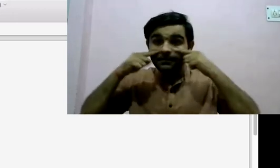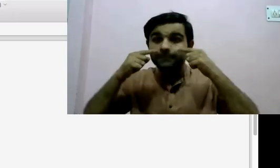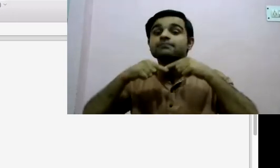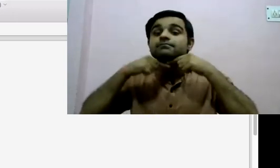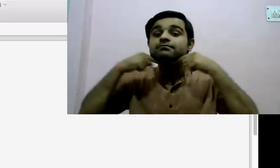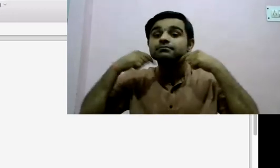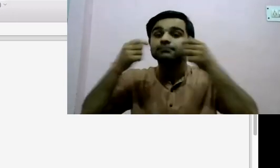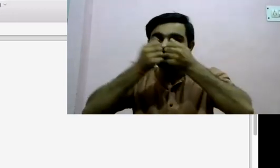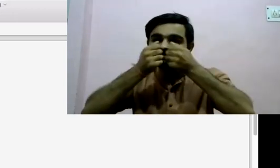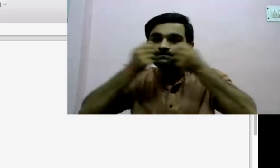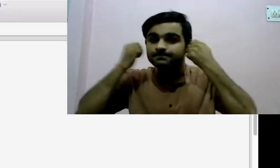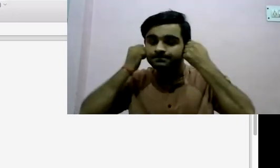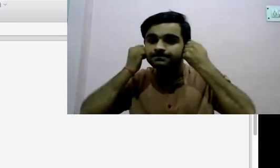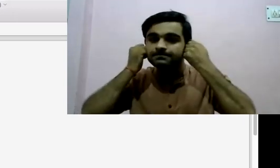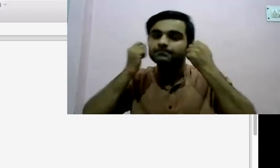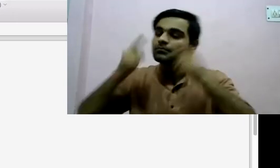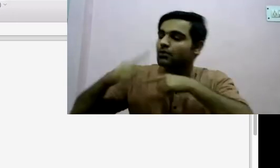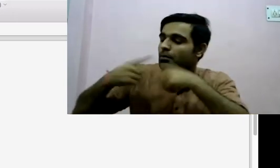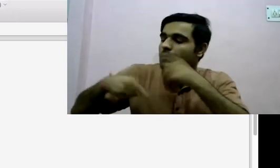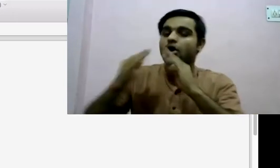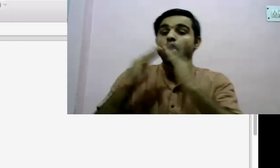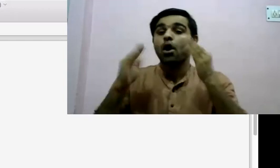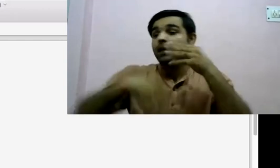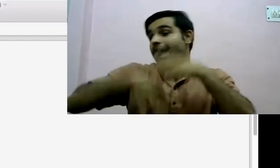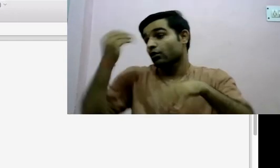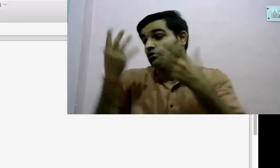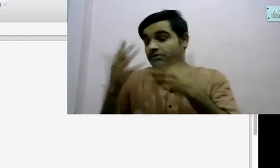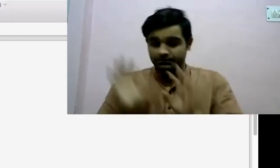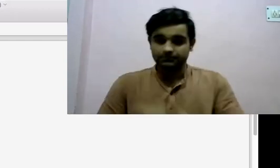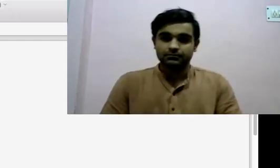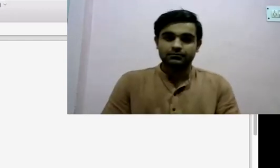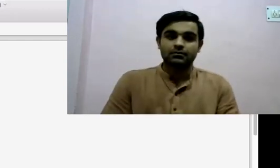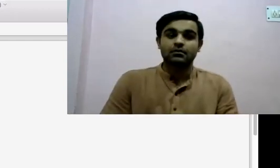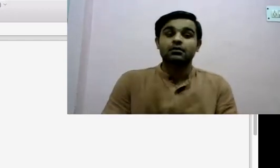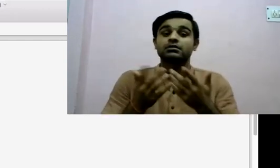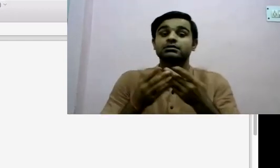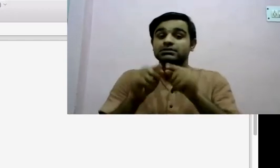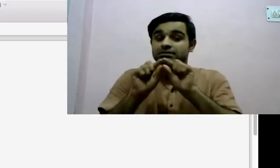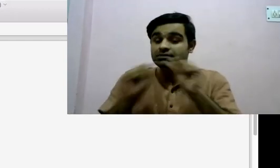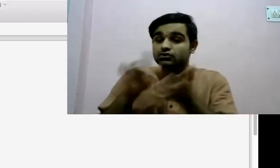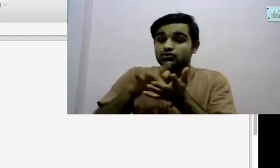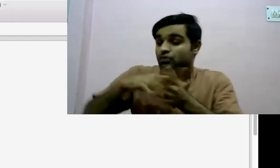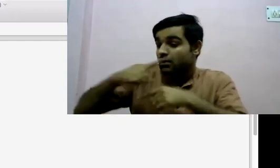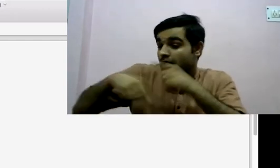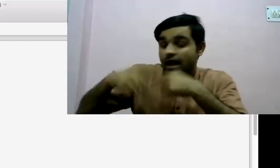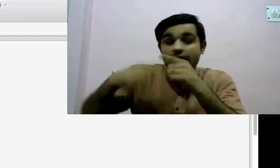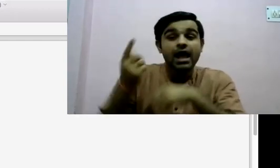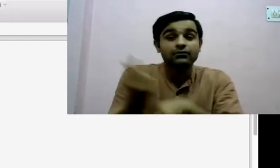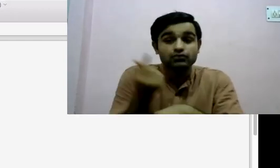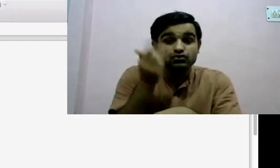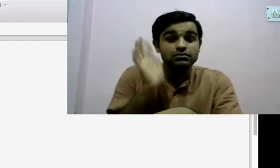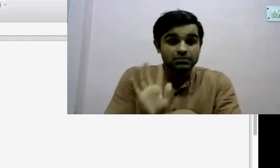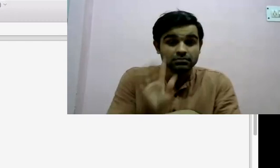mouth when you leave home. Wipe surfaces that you use regularly